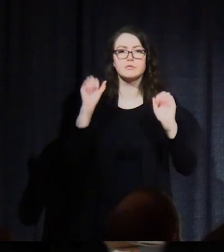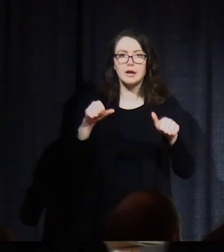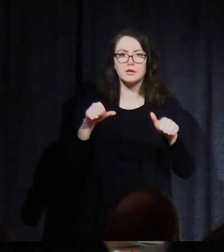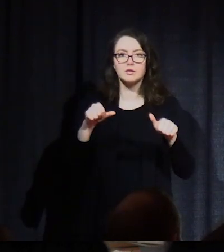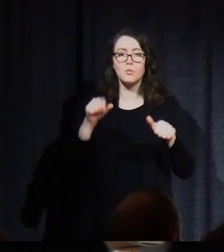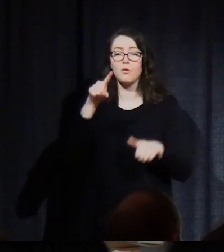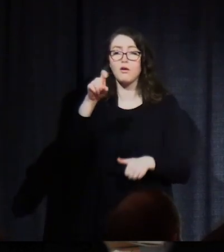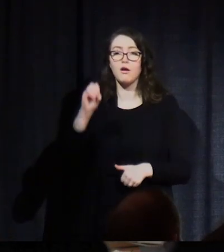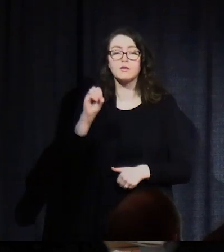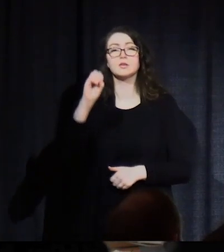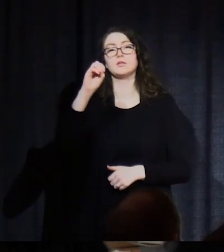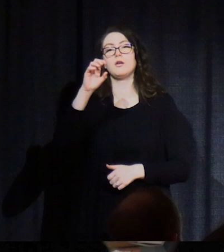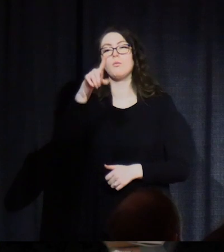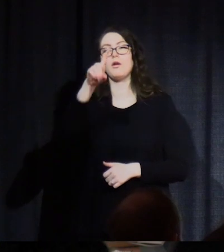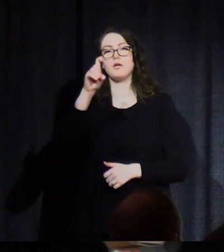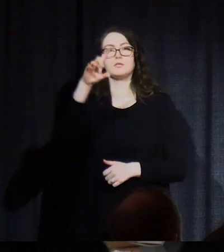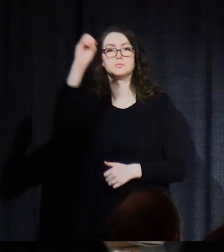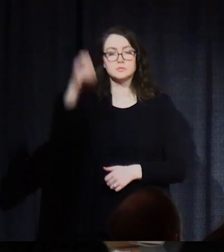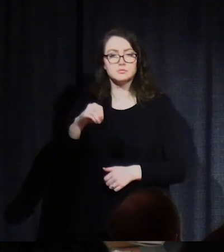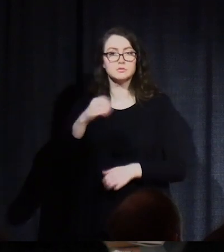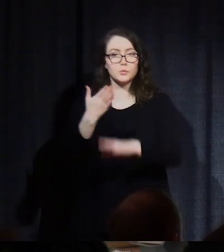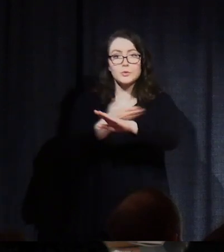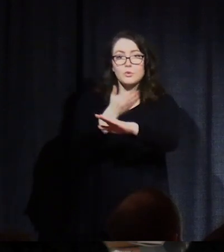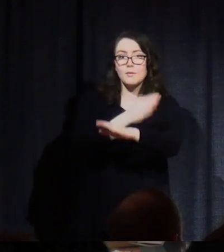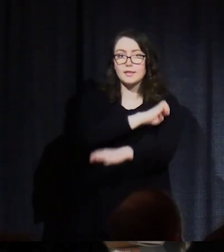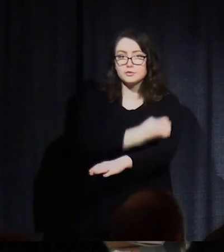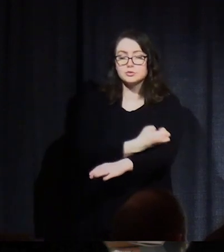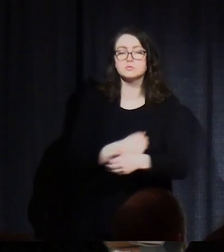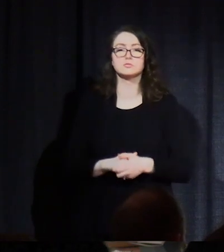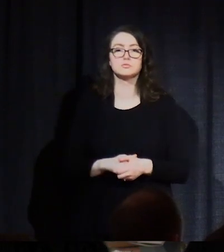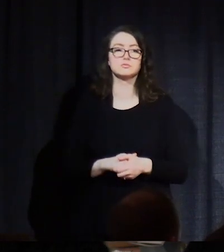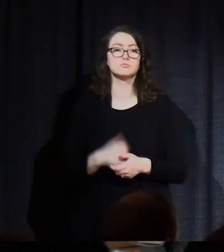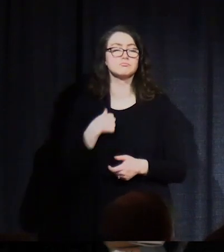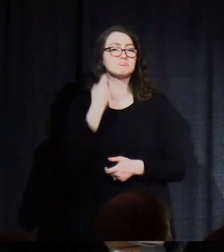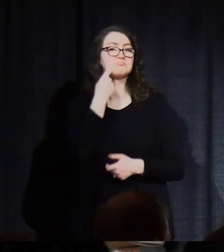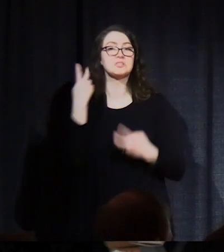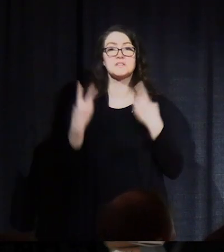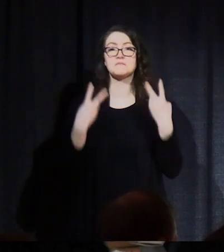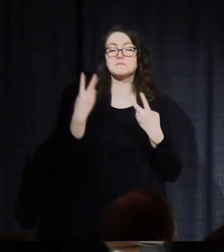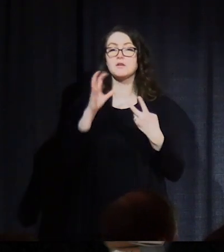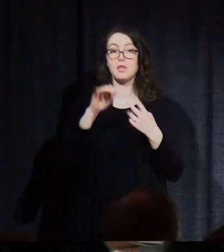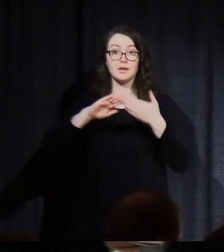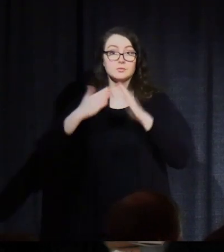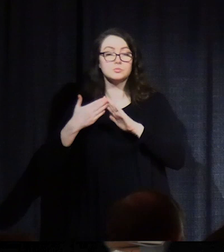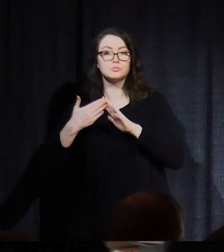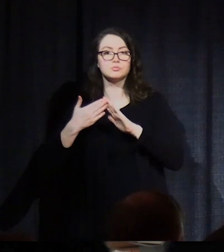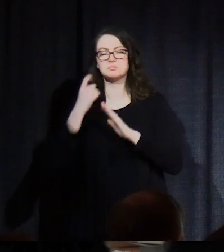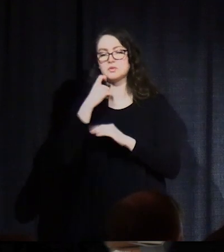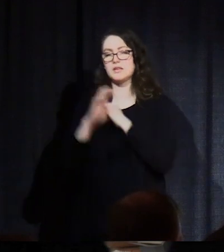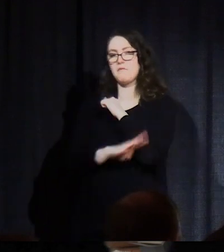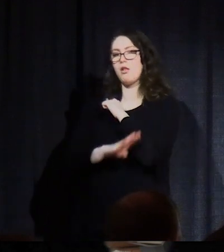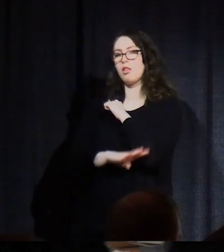100% renewable energy. When I visited the community last fall, I had the opportunity to take the